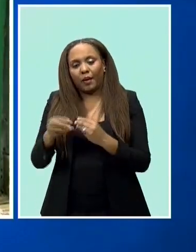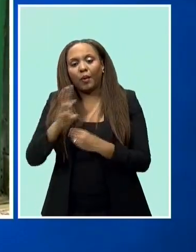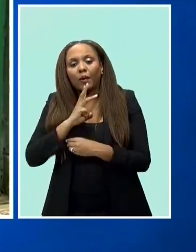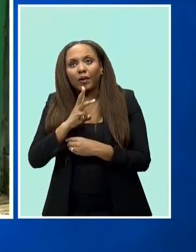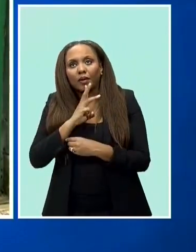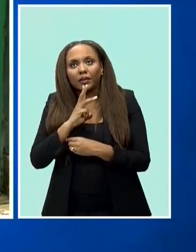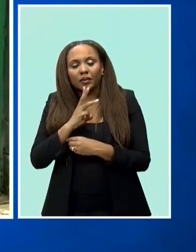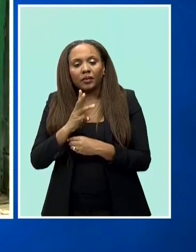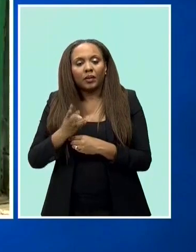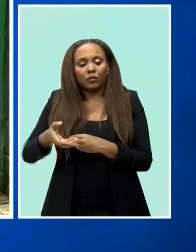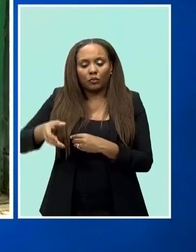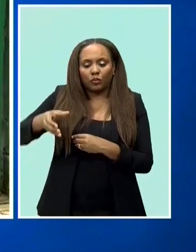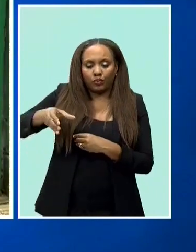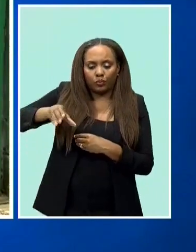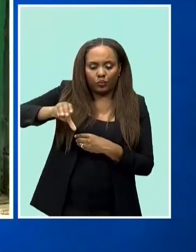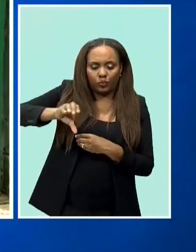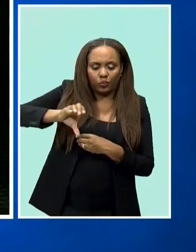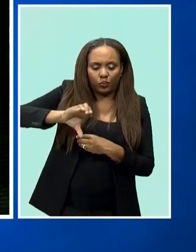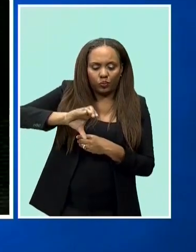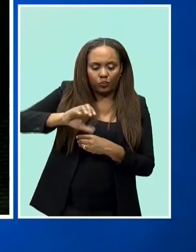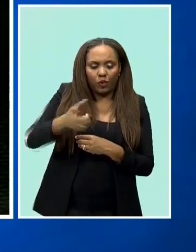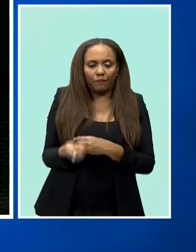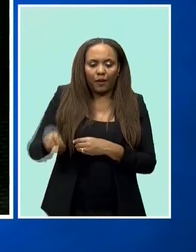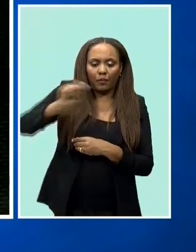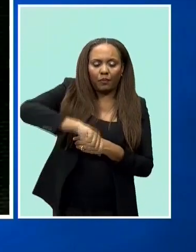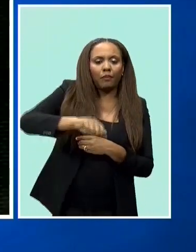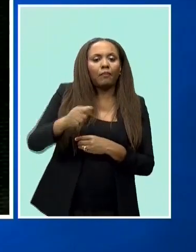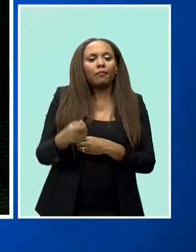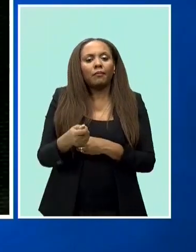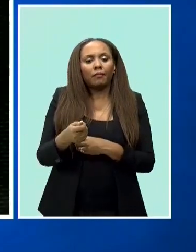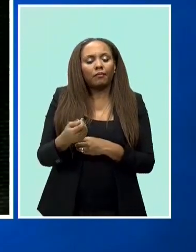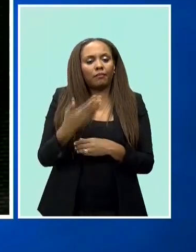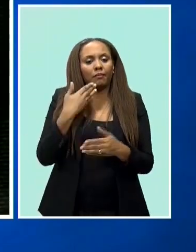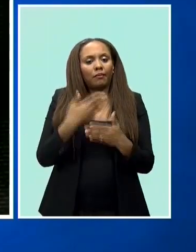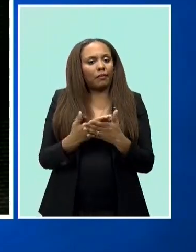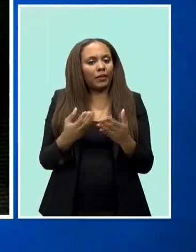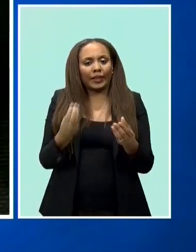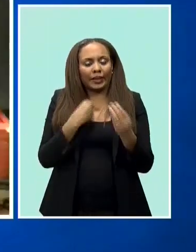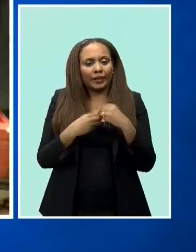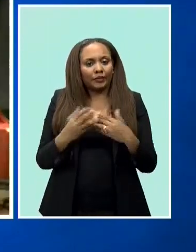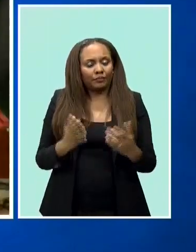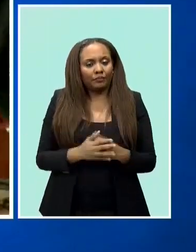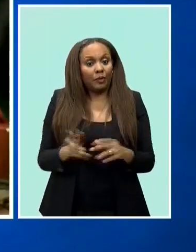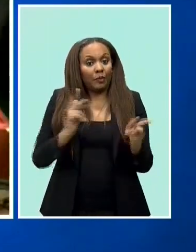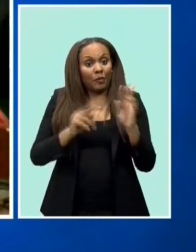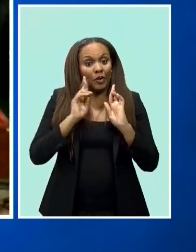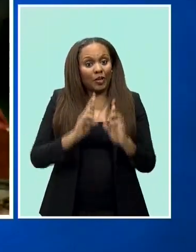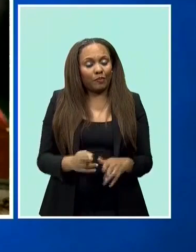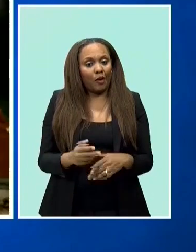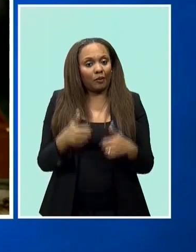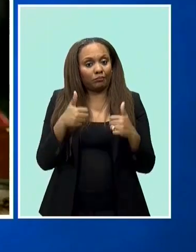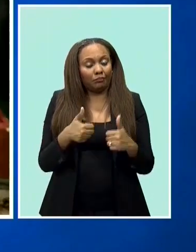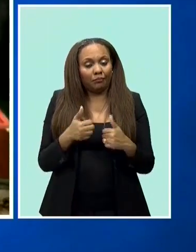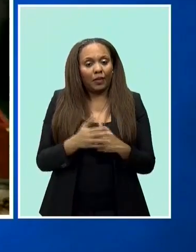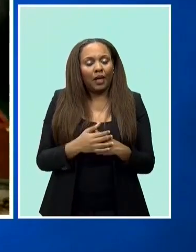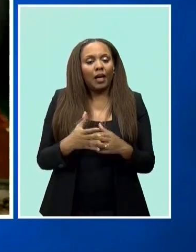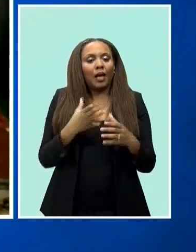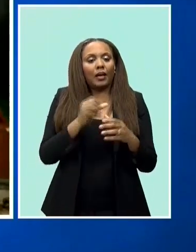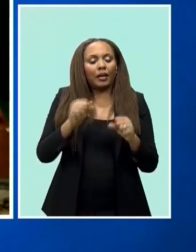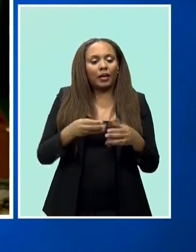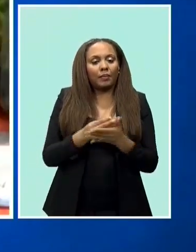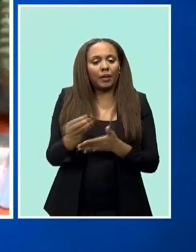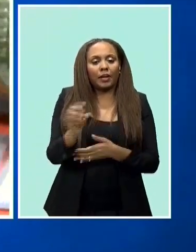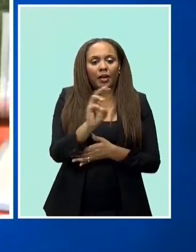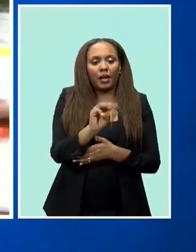just pour it in a pan and it's all done for you. The response so far has been very good, and their products are in Massey